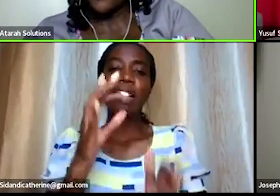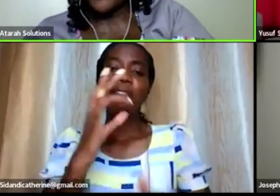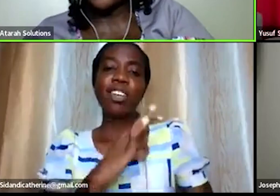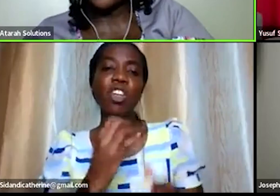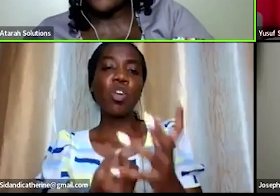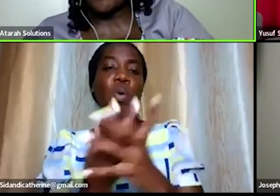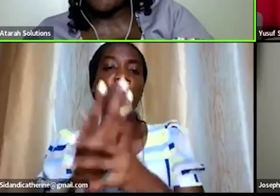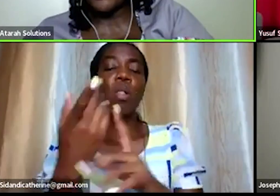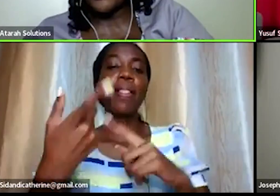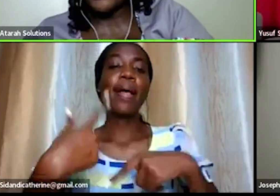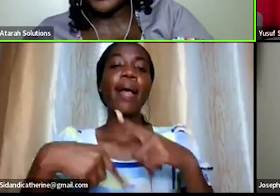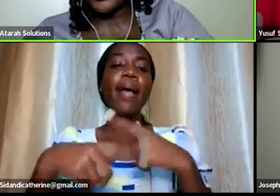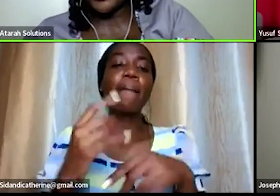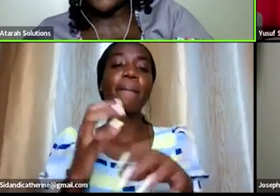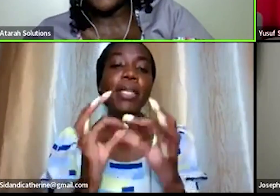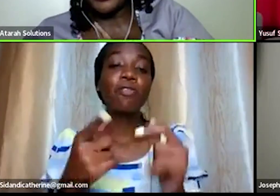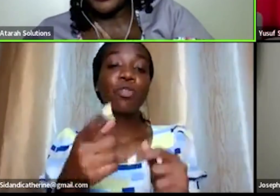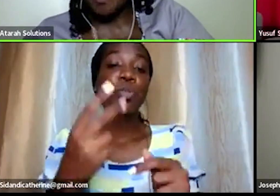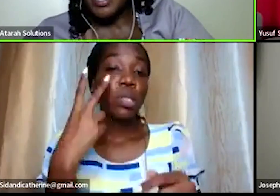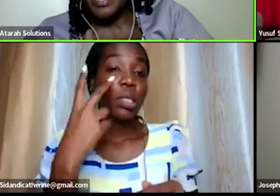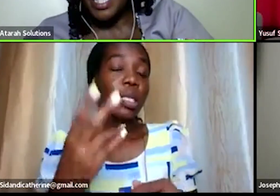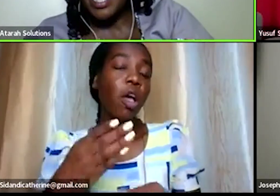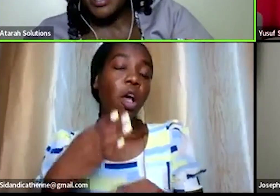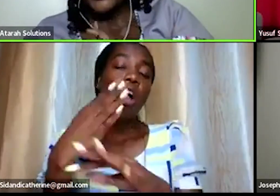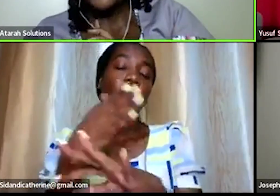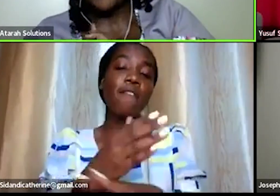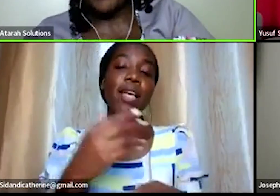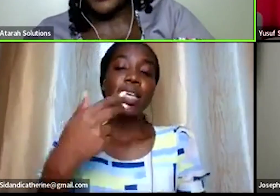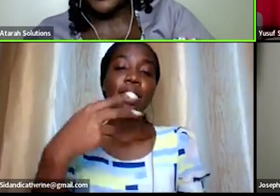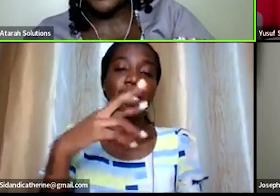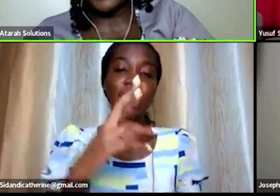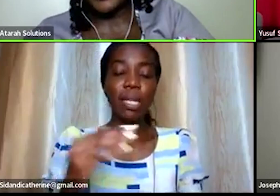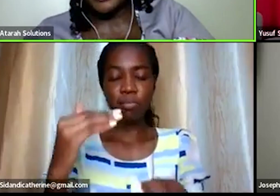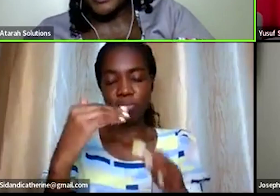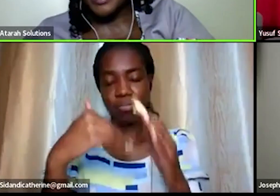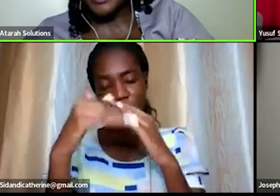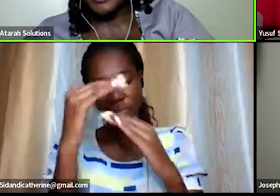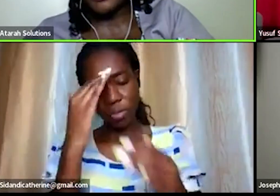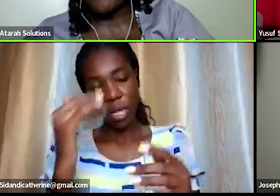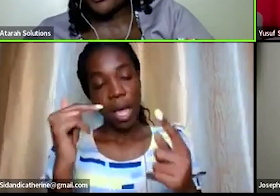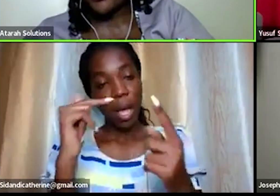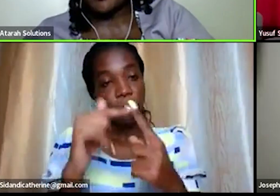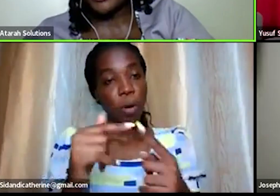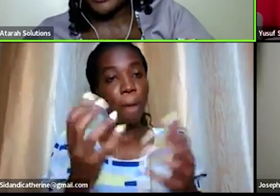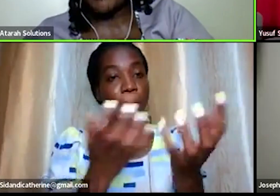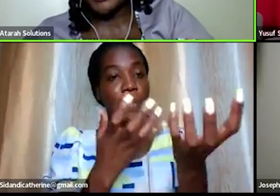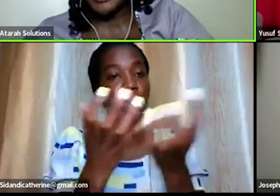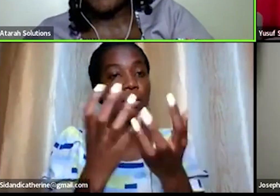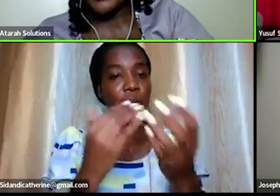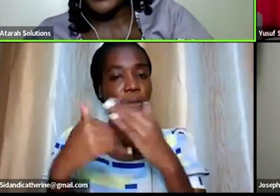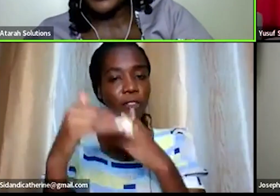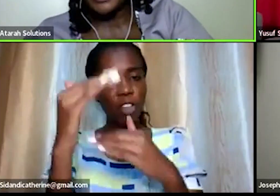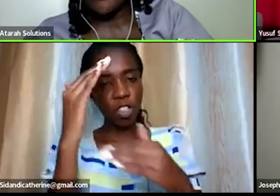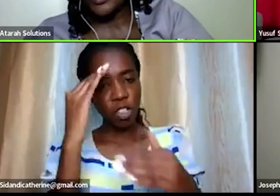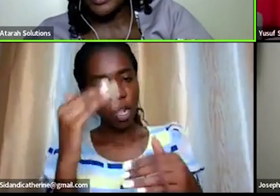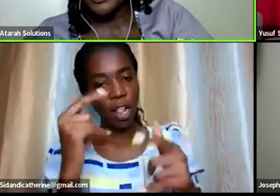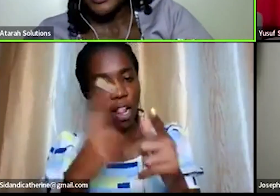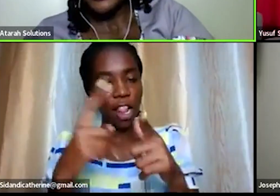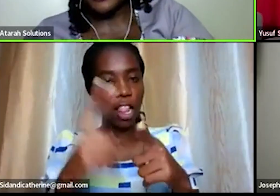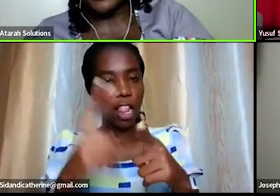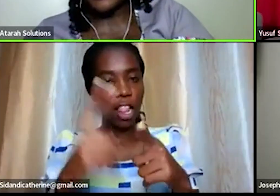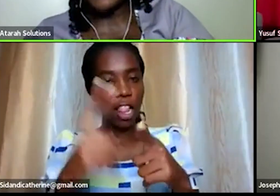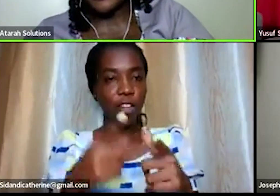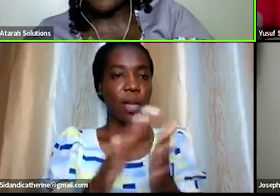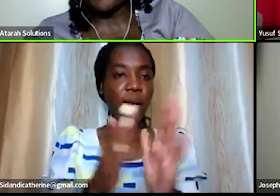comes when you look beyond HR expertise to business expertise and eventually becoming a business